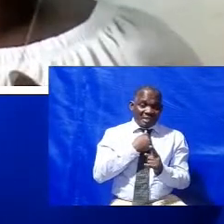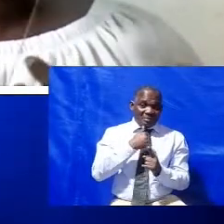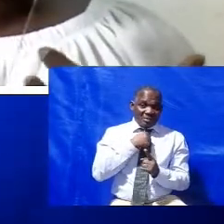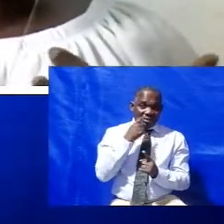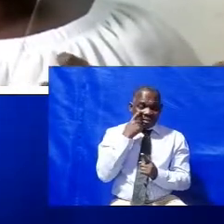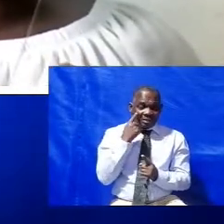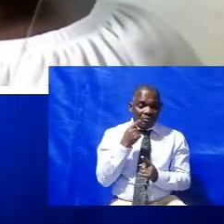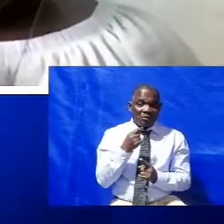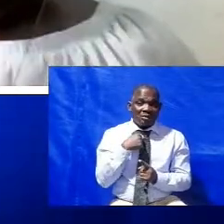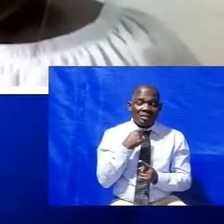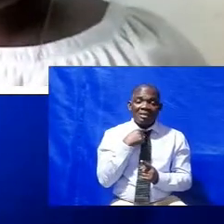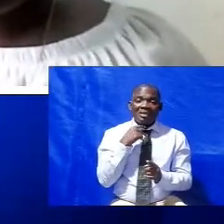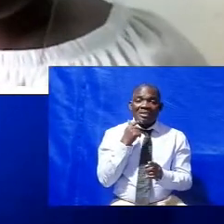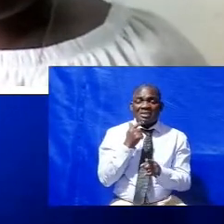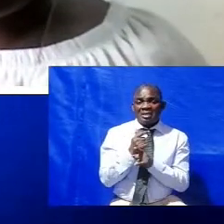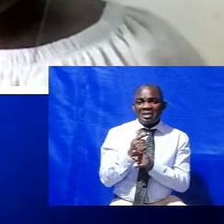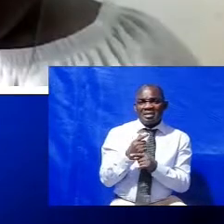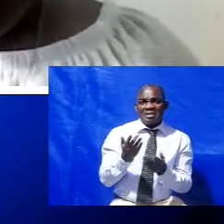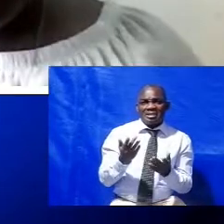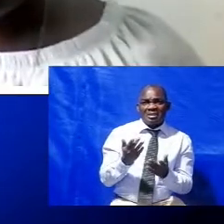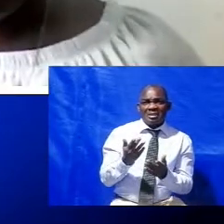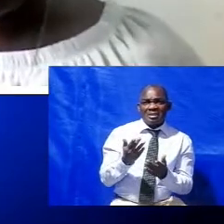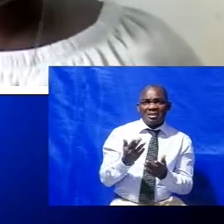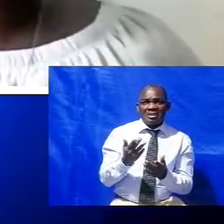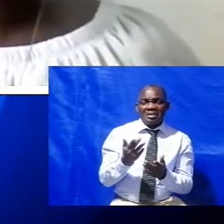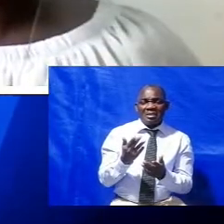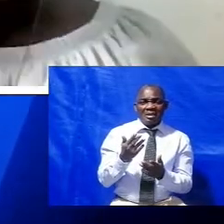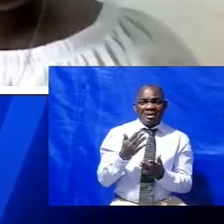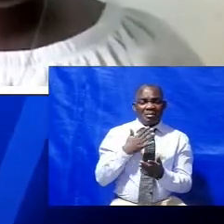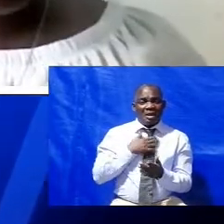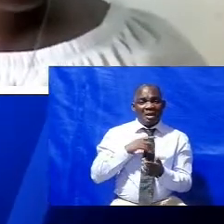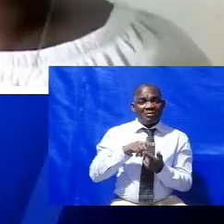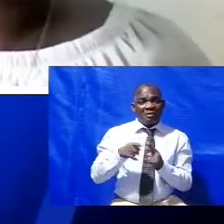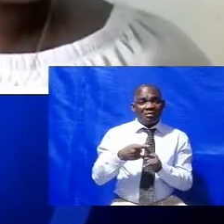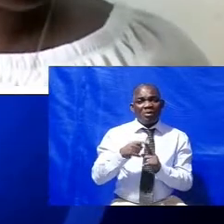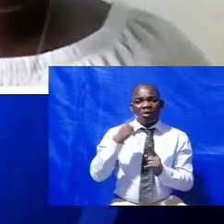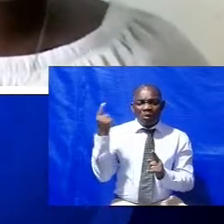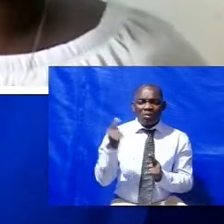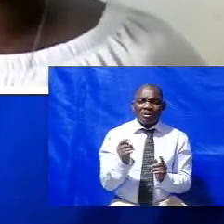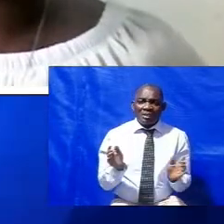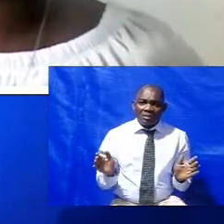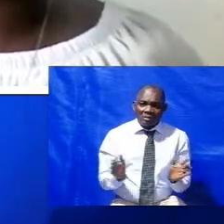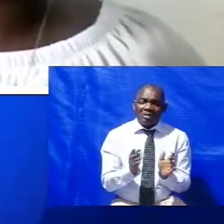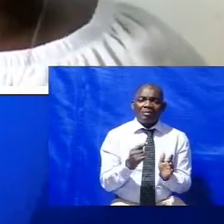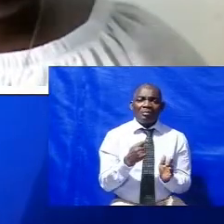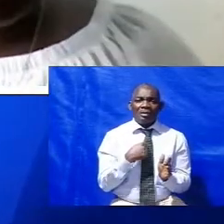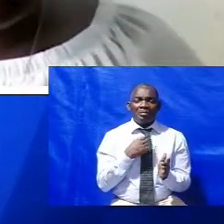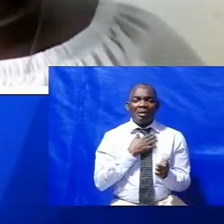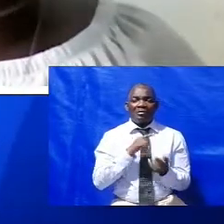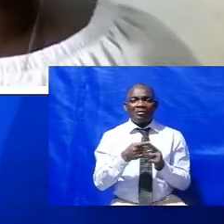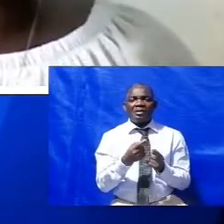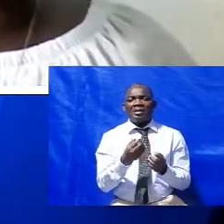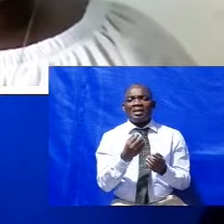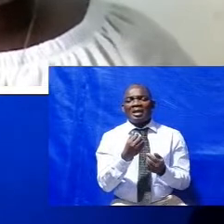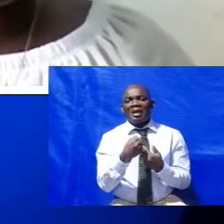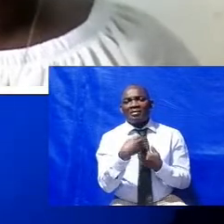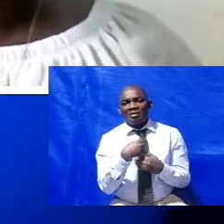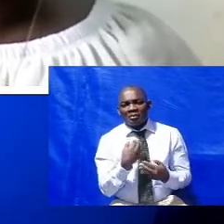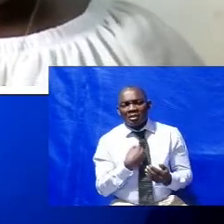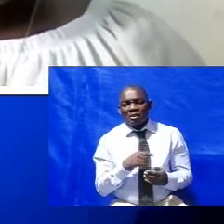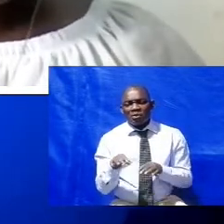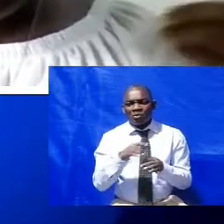me, I would say, just as you've asked, it is my friends who would also encourage me. They would tell